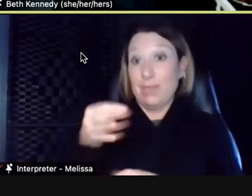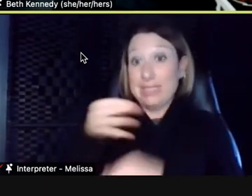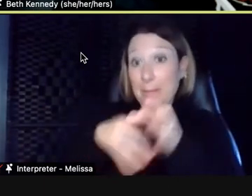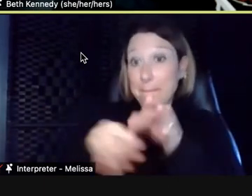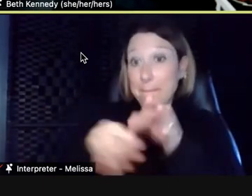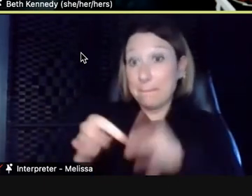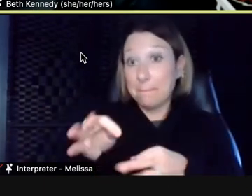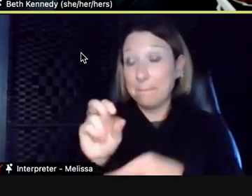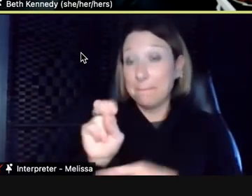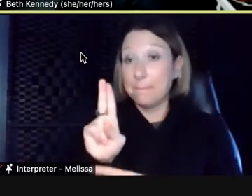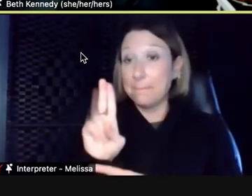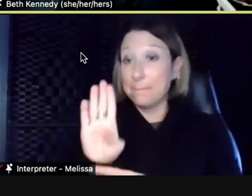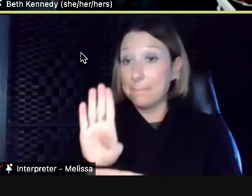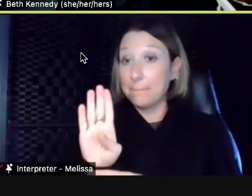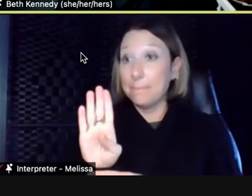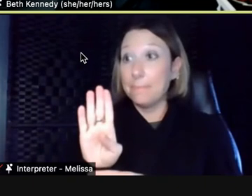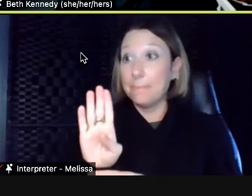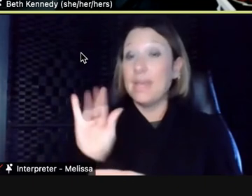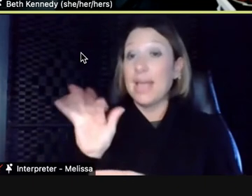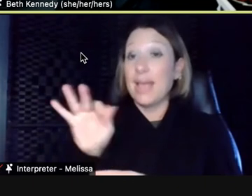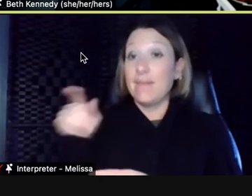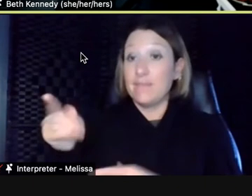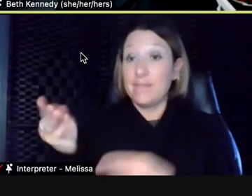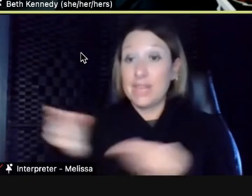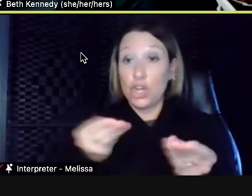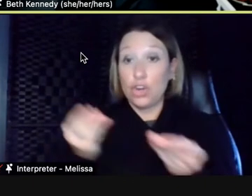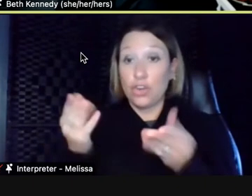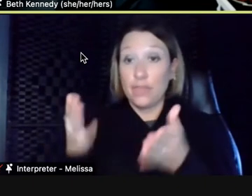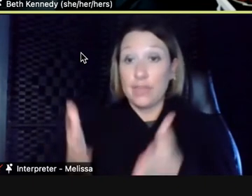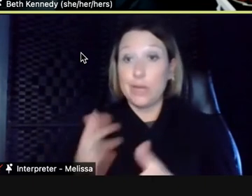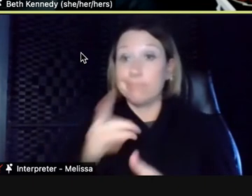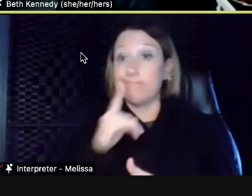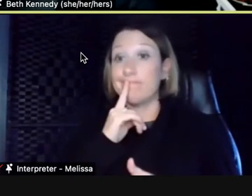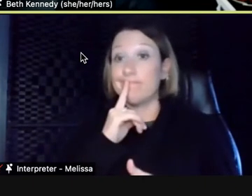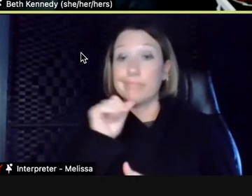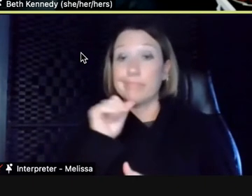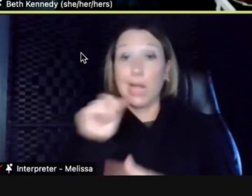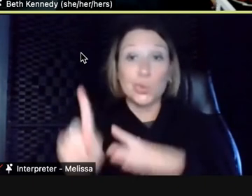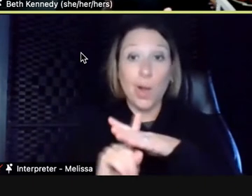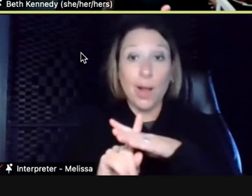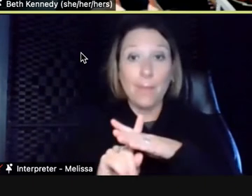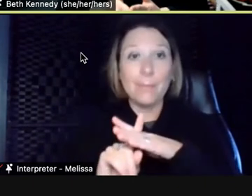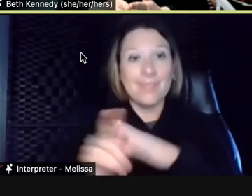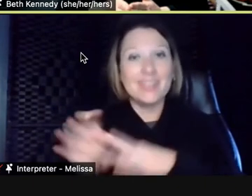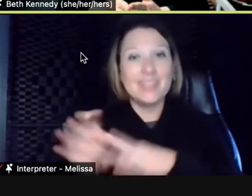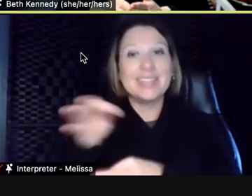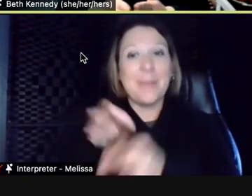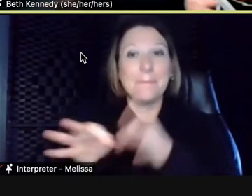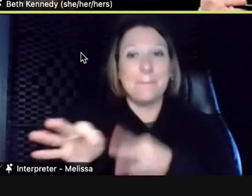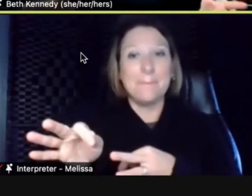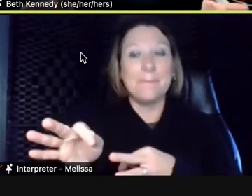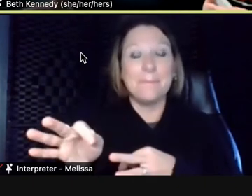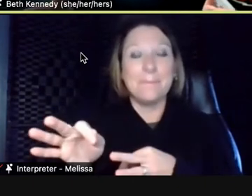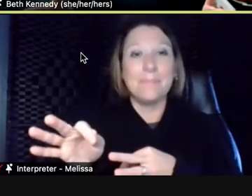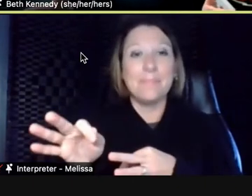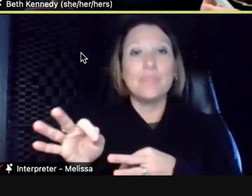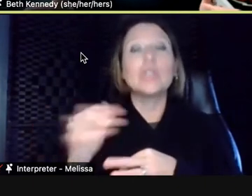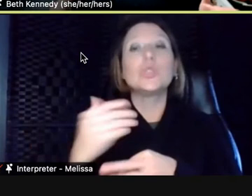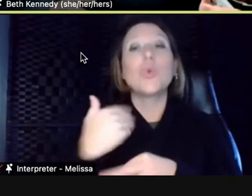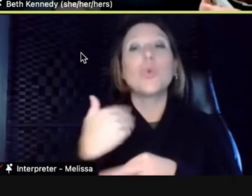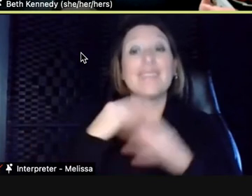have people who can fill in when that intervener is not there. And so having a team who understands the process